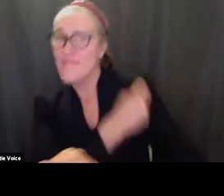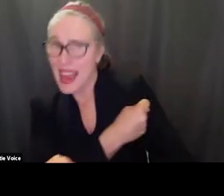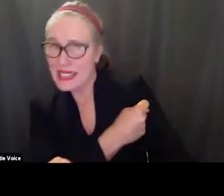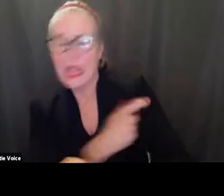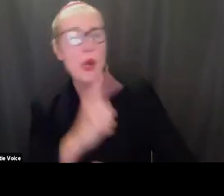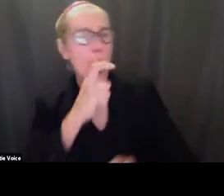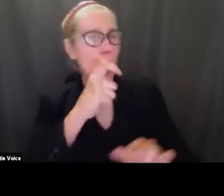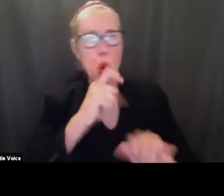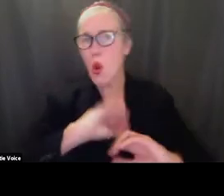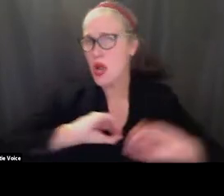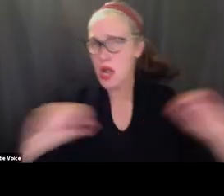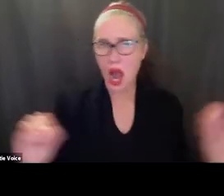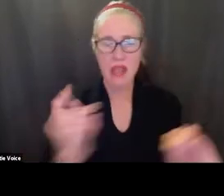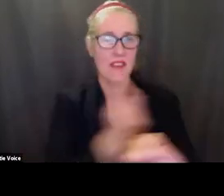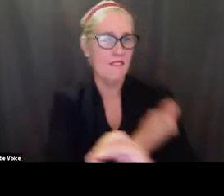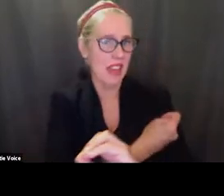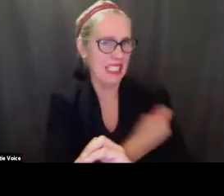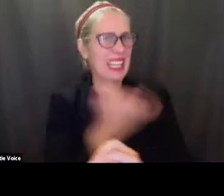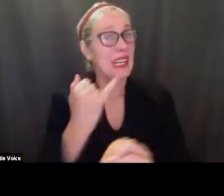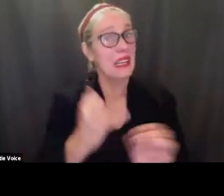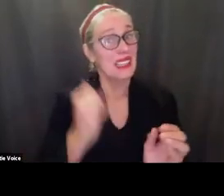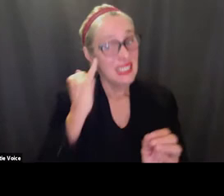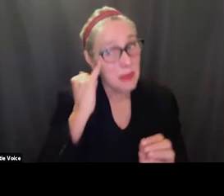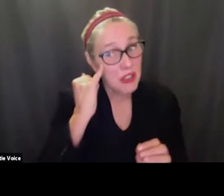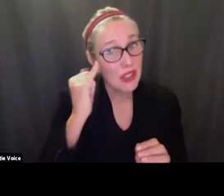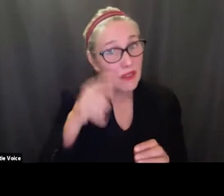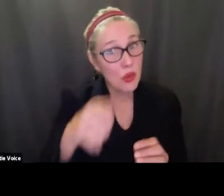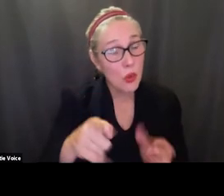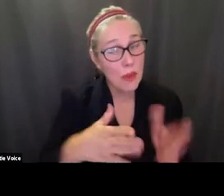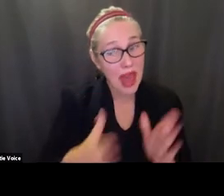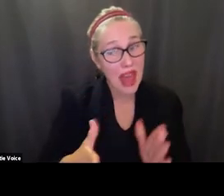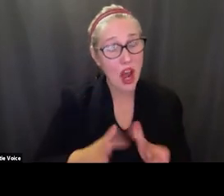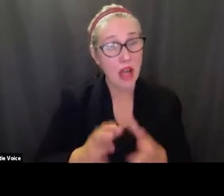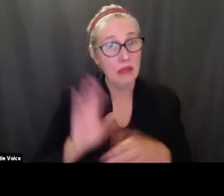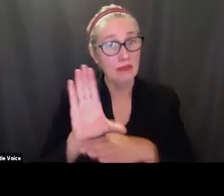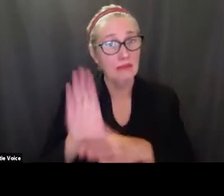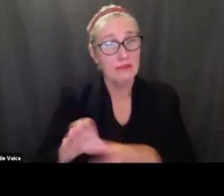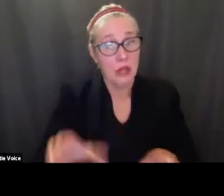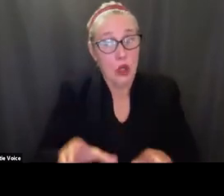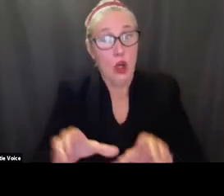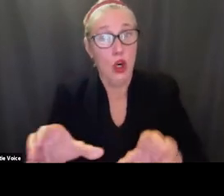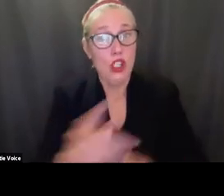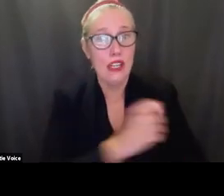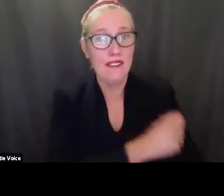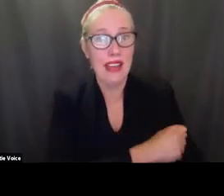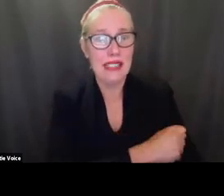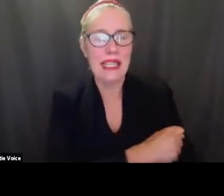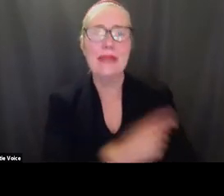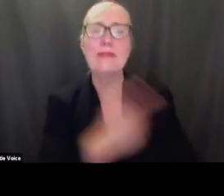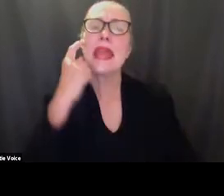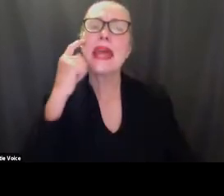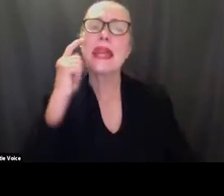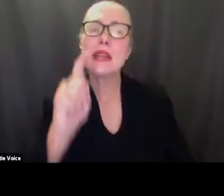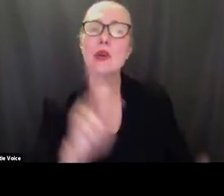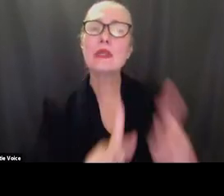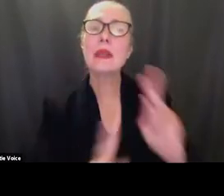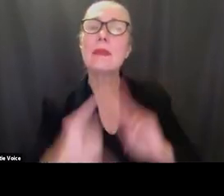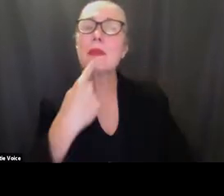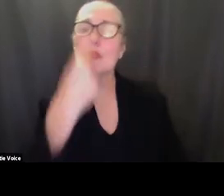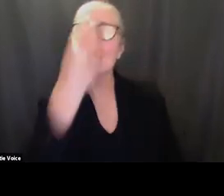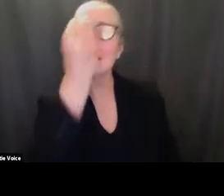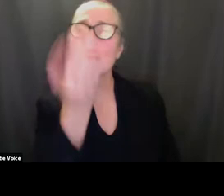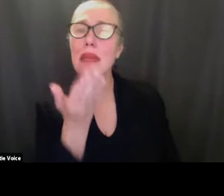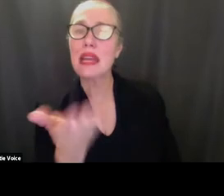planning on encouraging vaccines i also have noticed and have had people tell me that they're